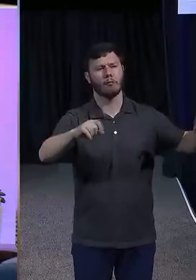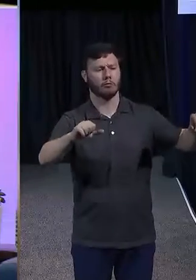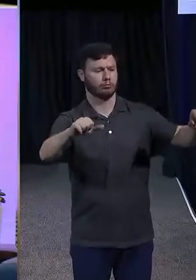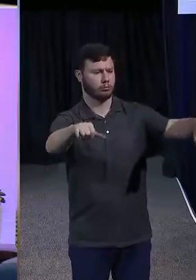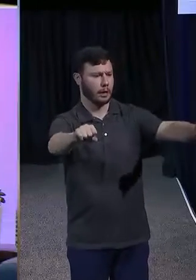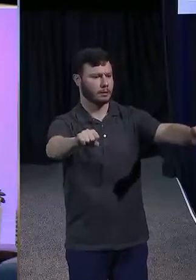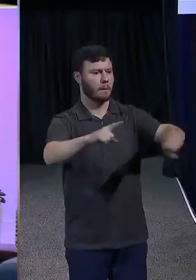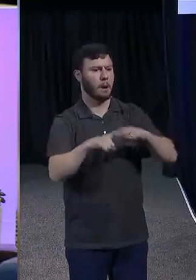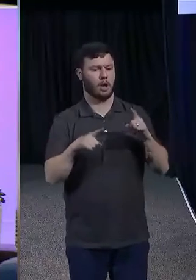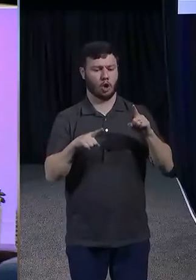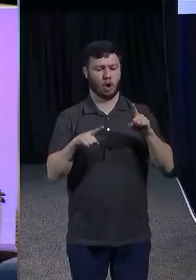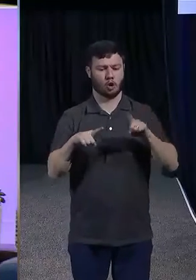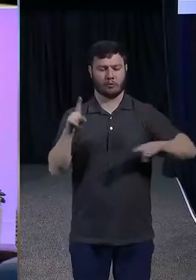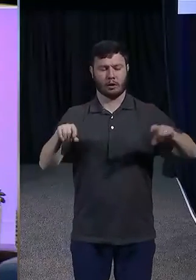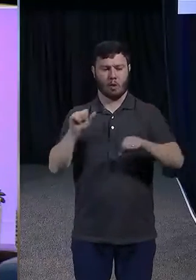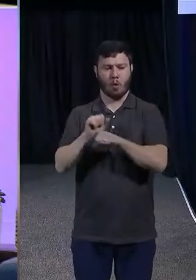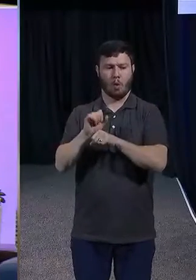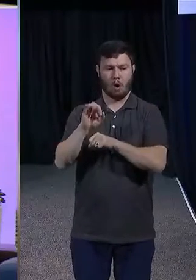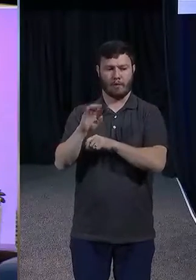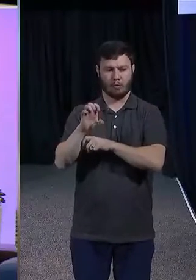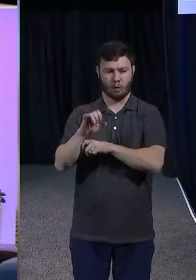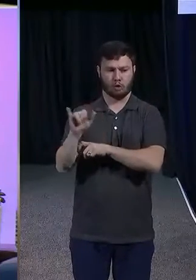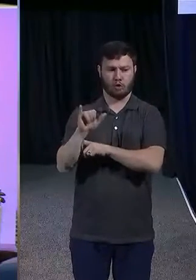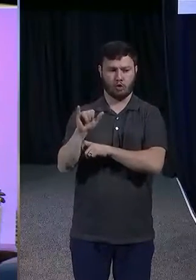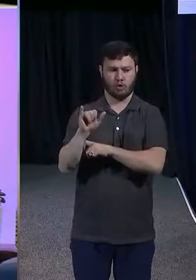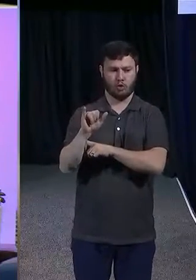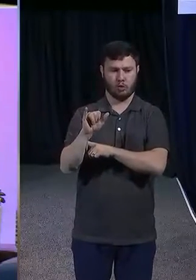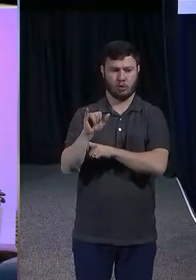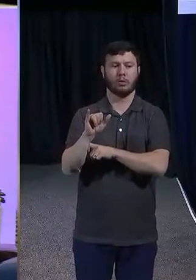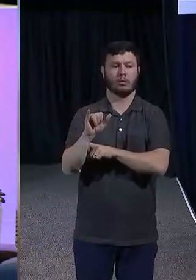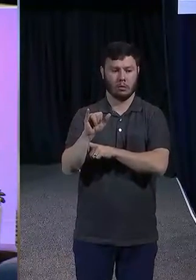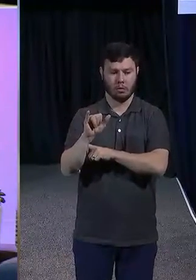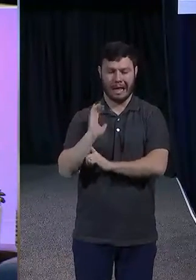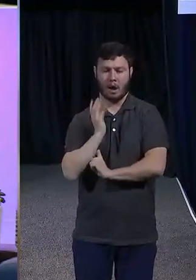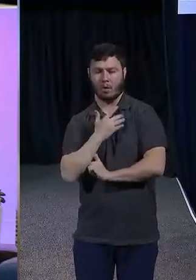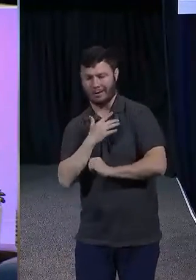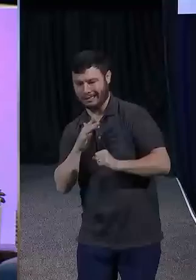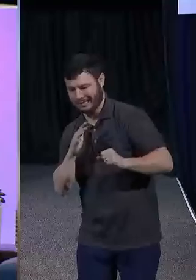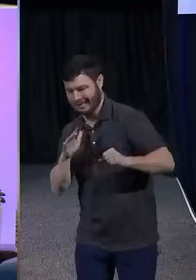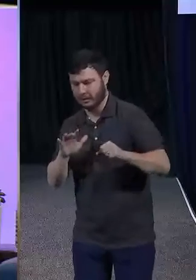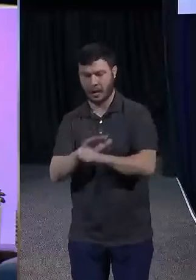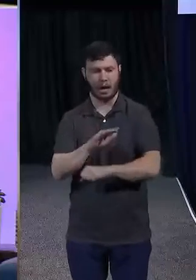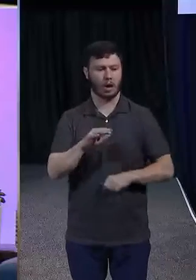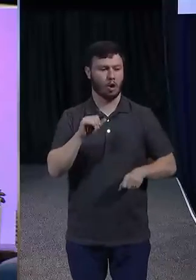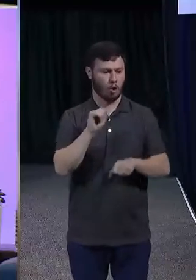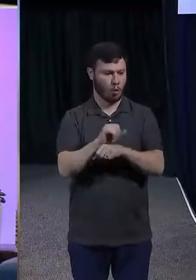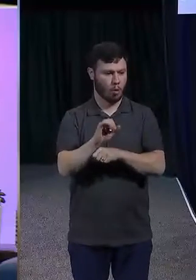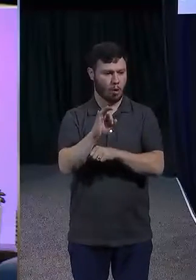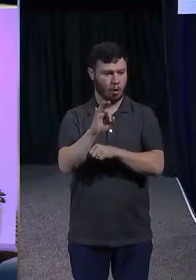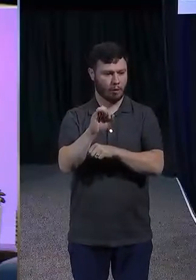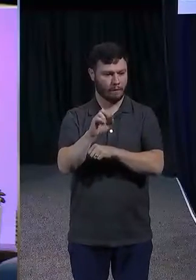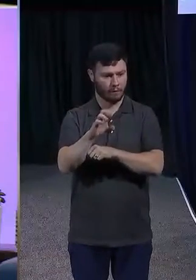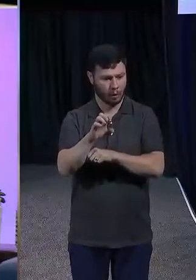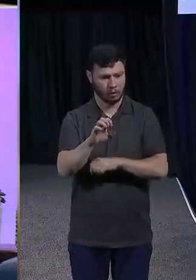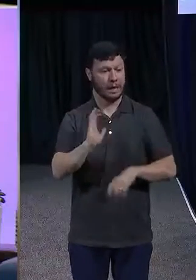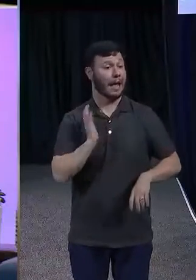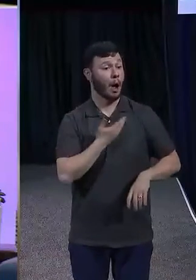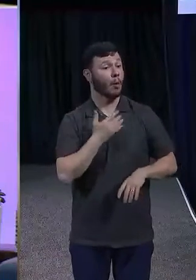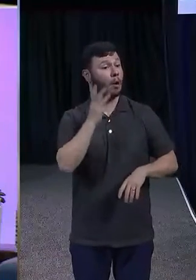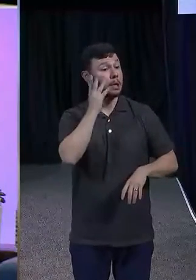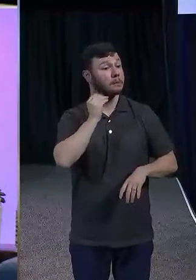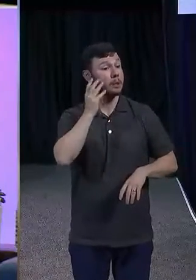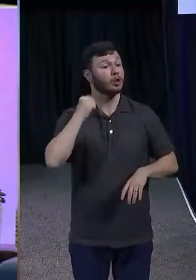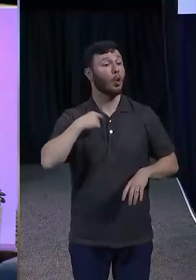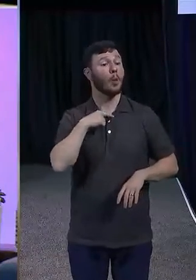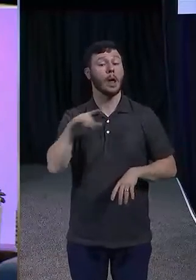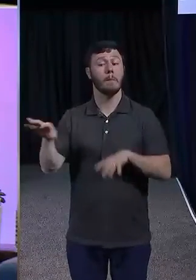think diversifying the workforce, the entire workforce, and then the experiences that we select for our